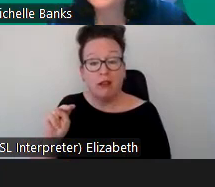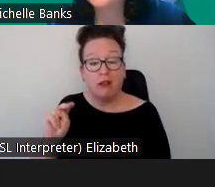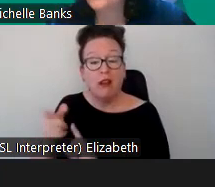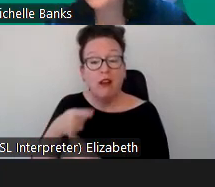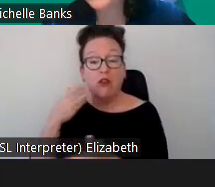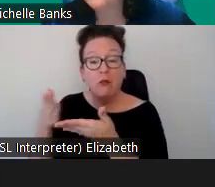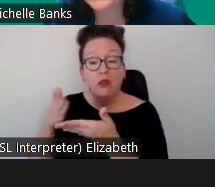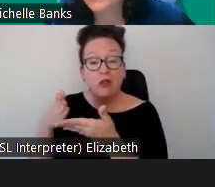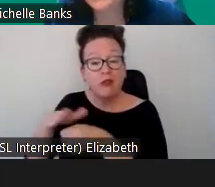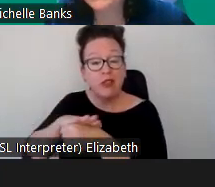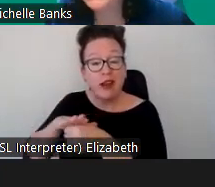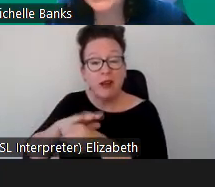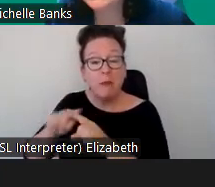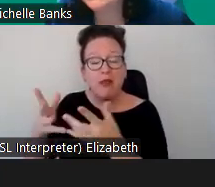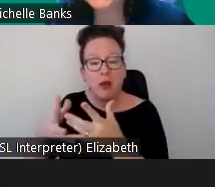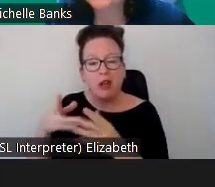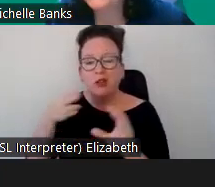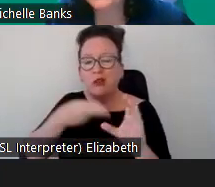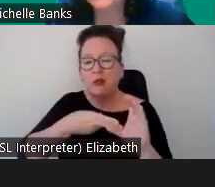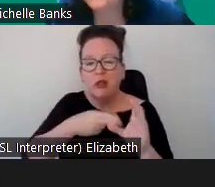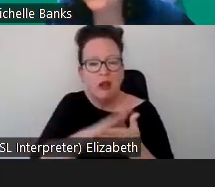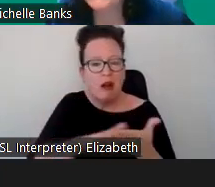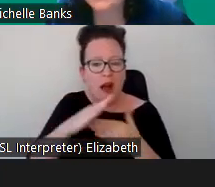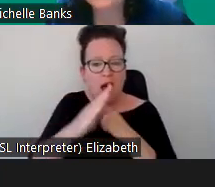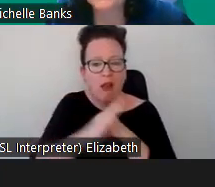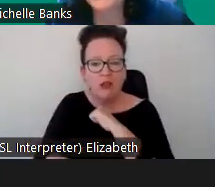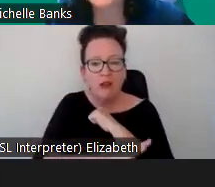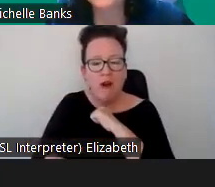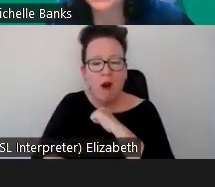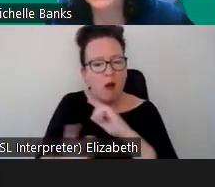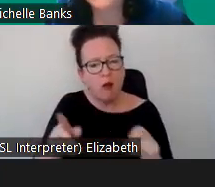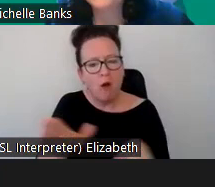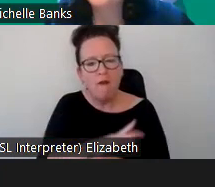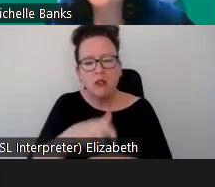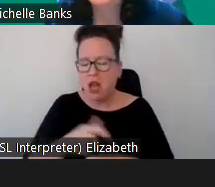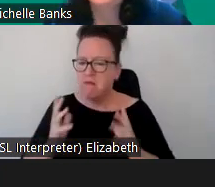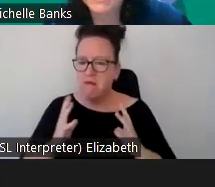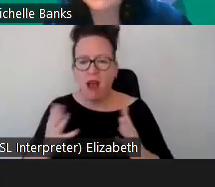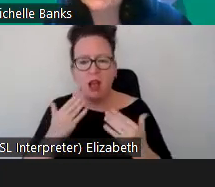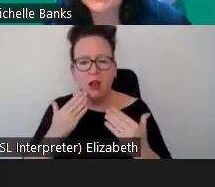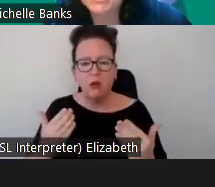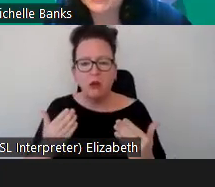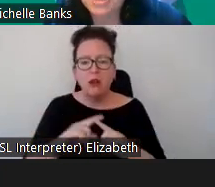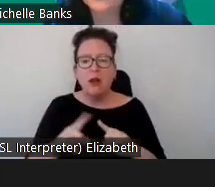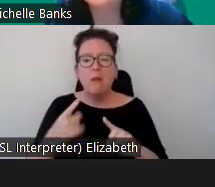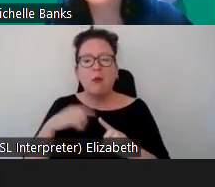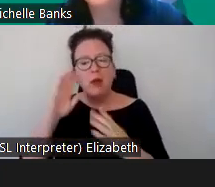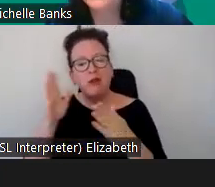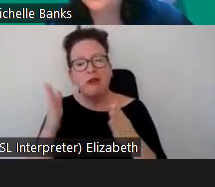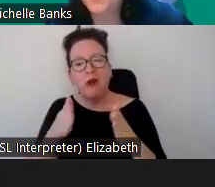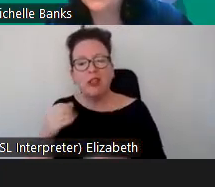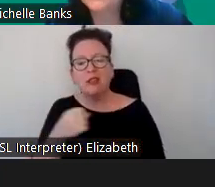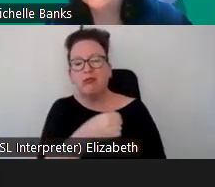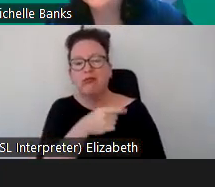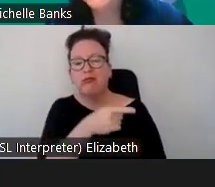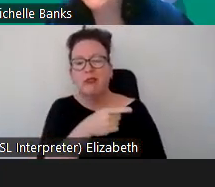but they want to enroll in college, say in September, and go full time. And that's great. But we would direct them to the general